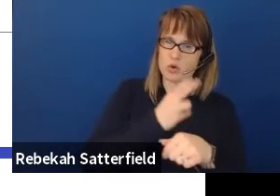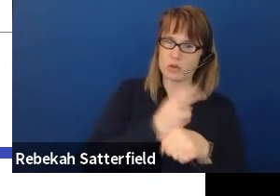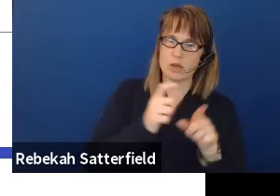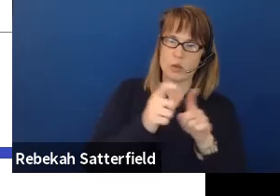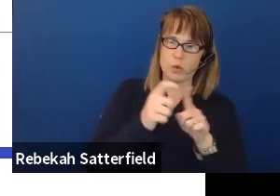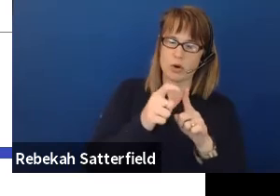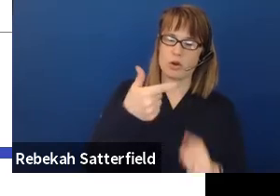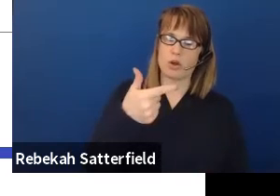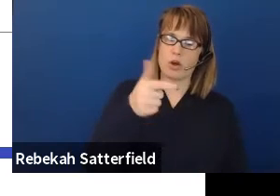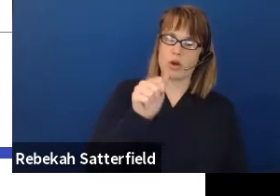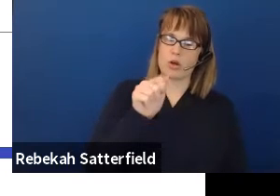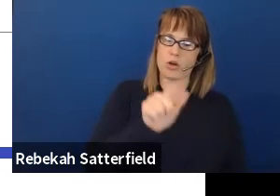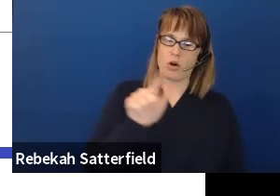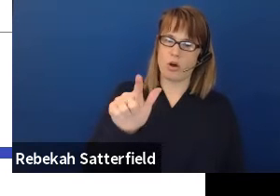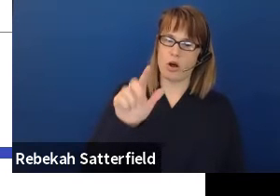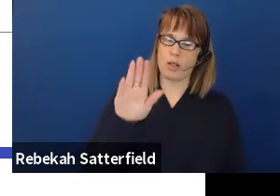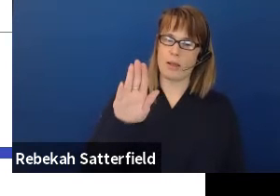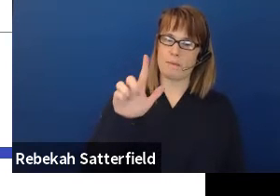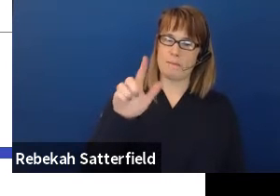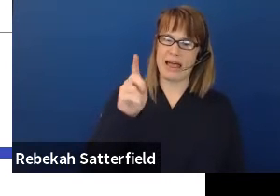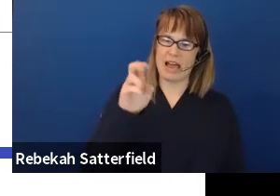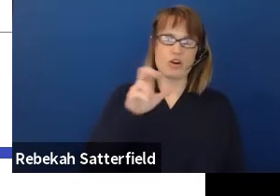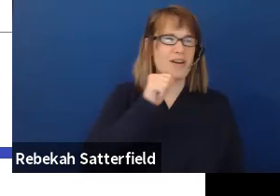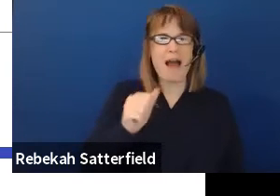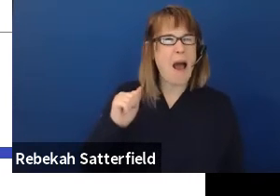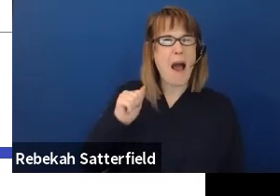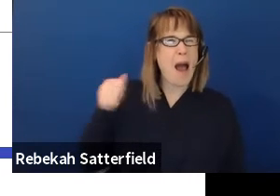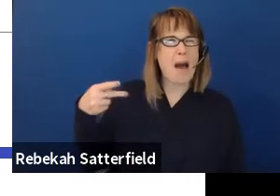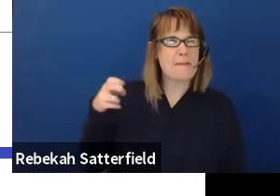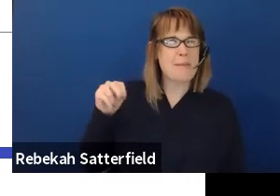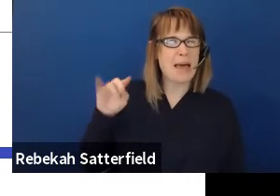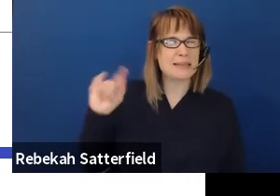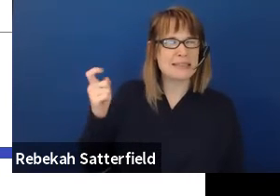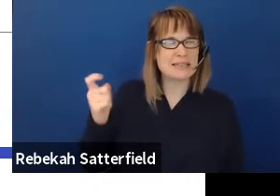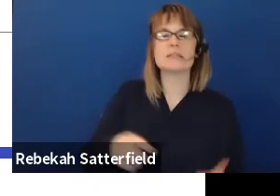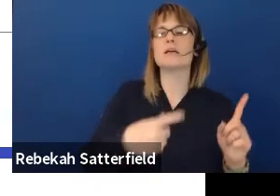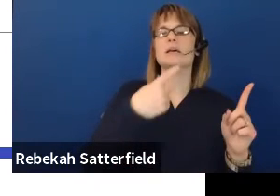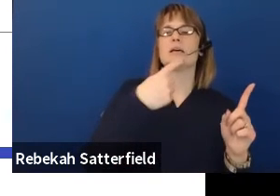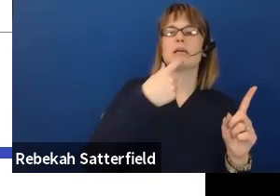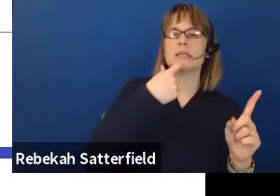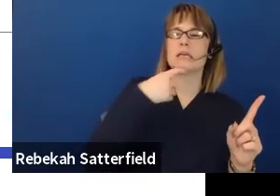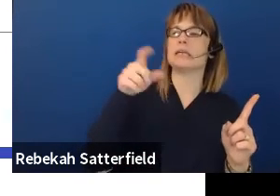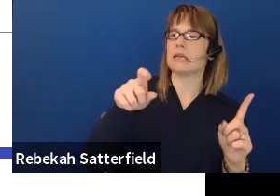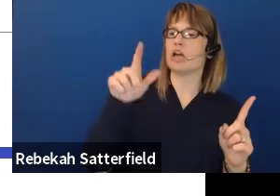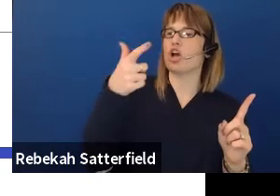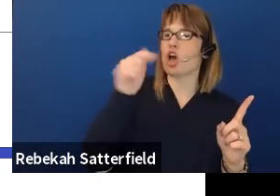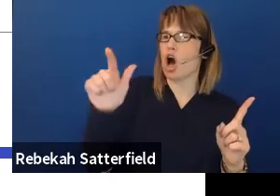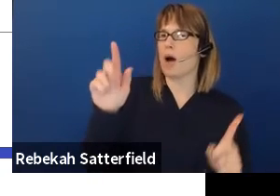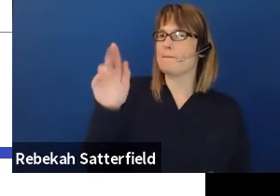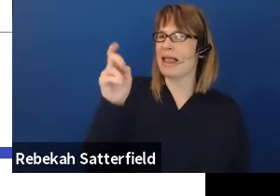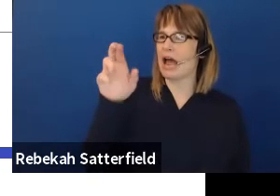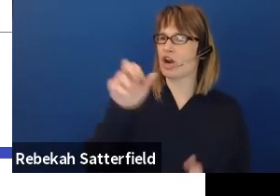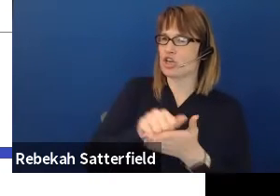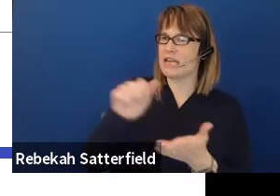of appendix. He kept telling the mother of the patient that the child needed his gallbladder taken out. As